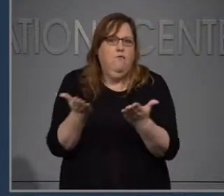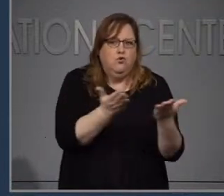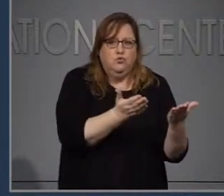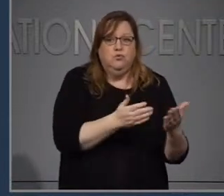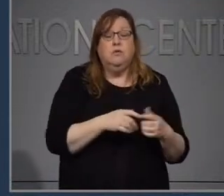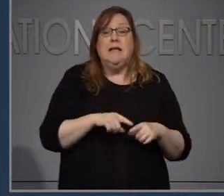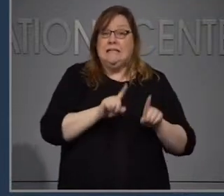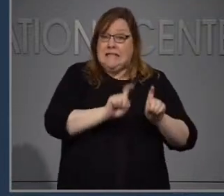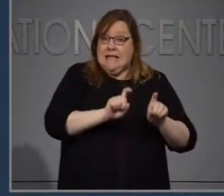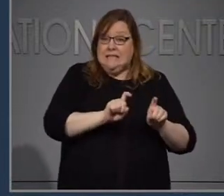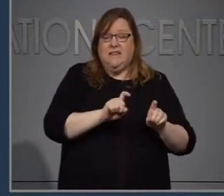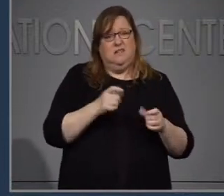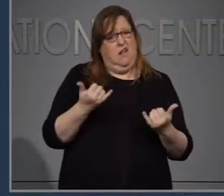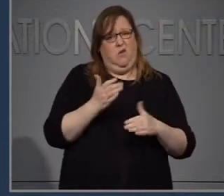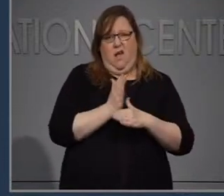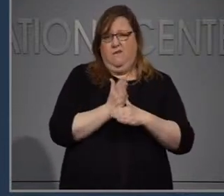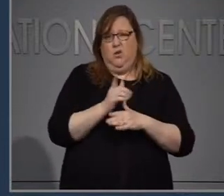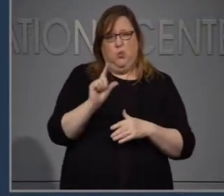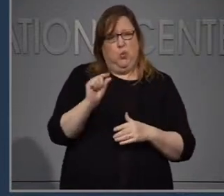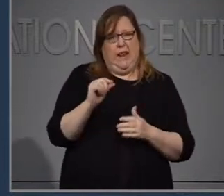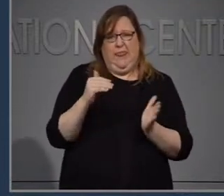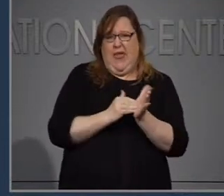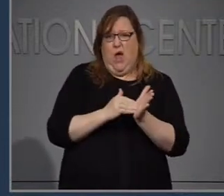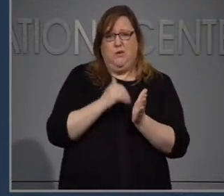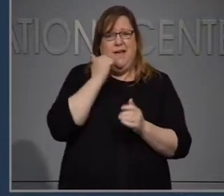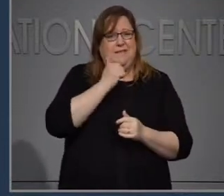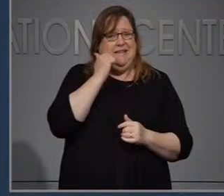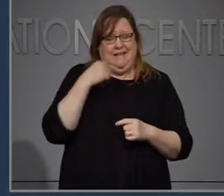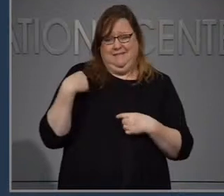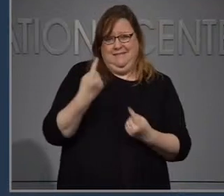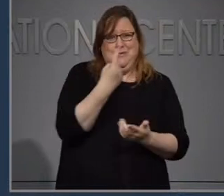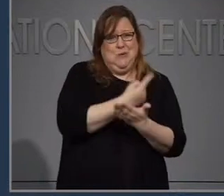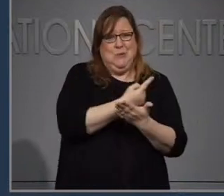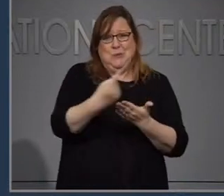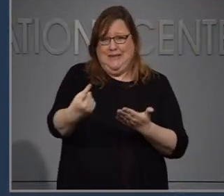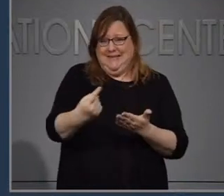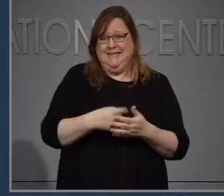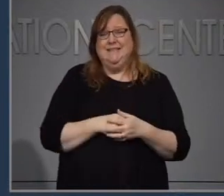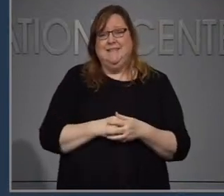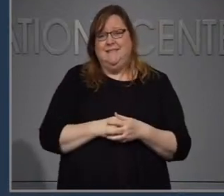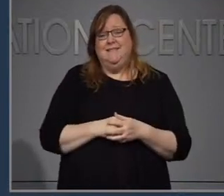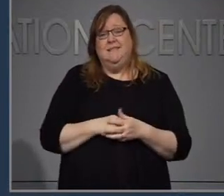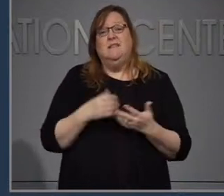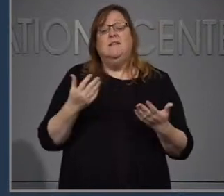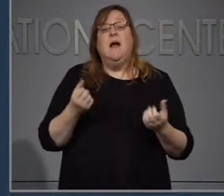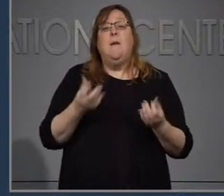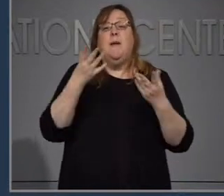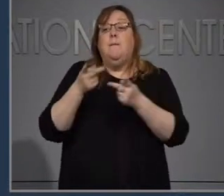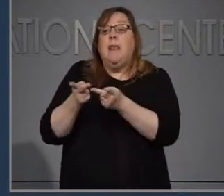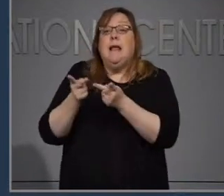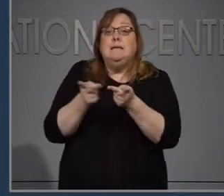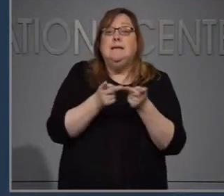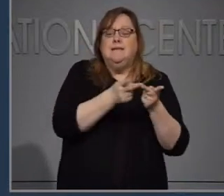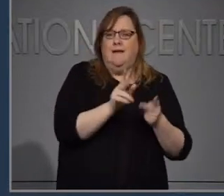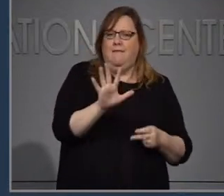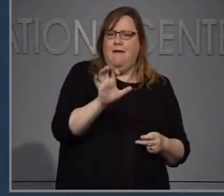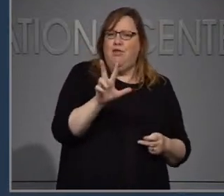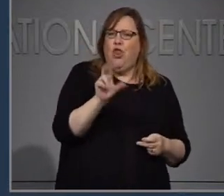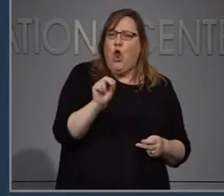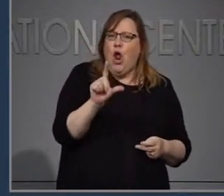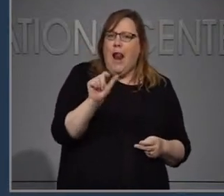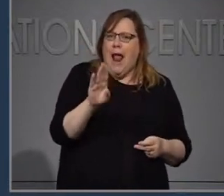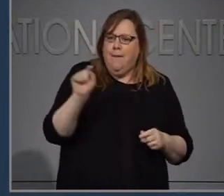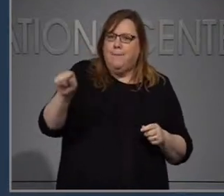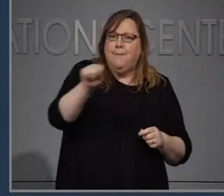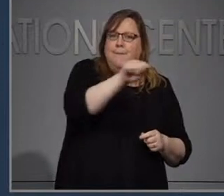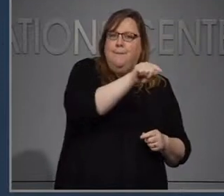20,000 tests a day now for the past week, and we have more than 530 testing sites listed on our website, plus additional